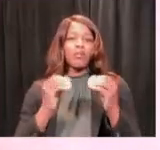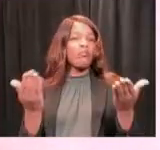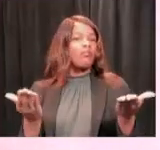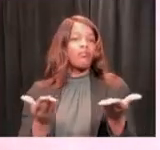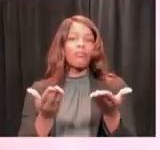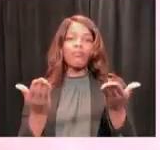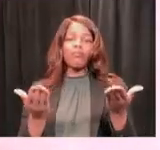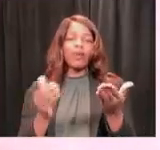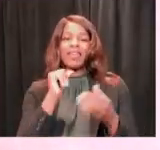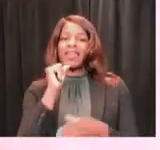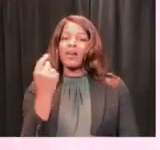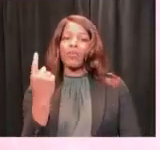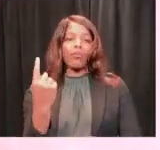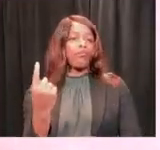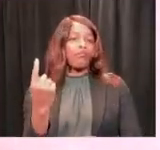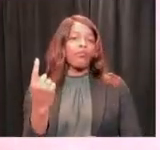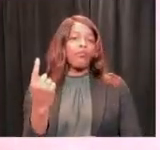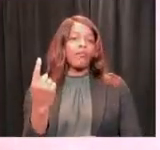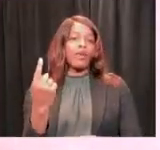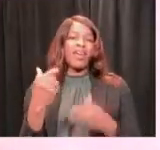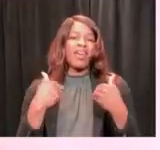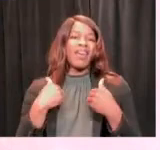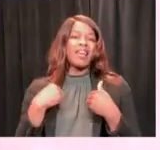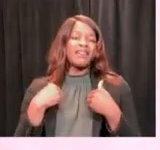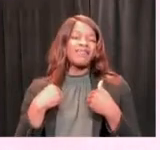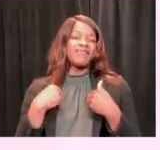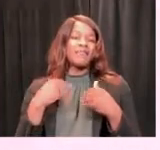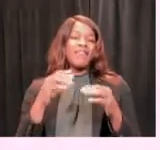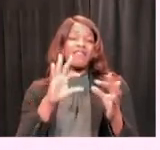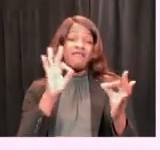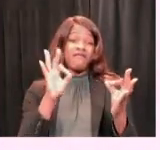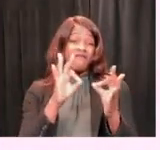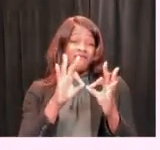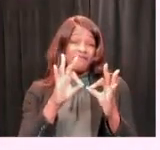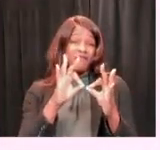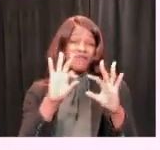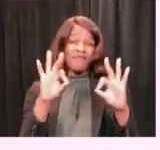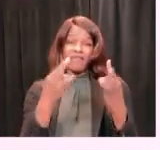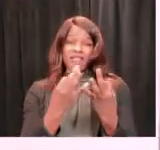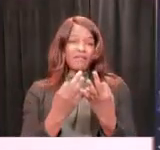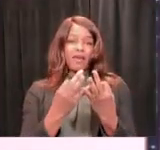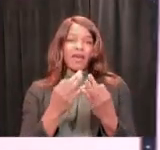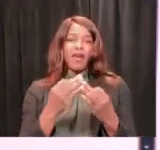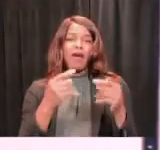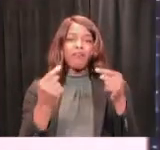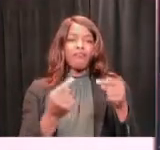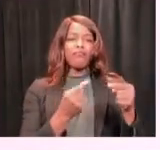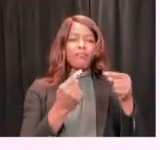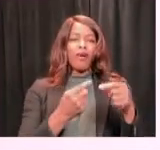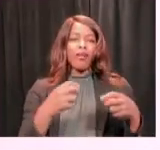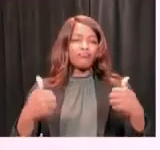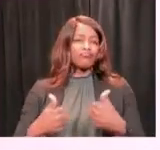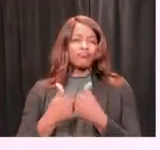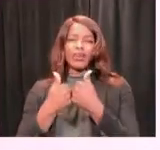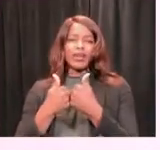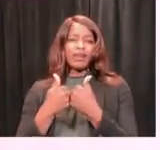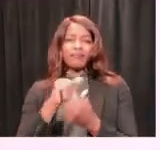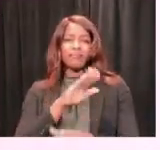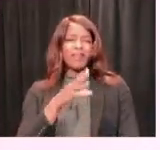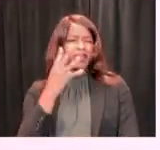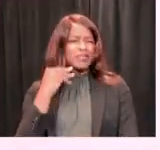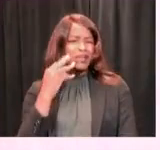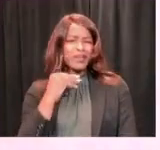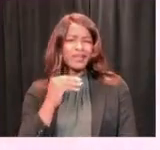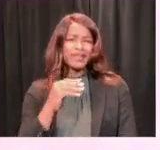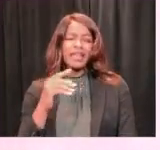not one of us that come from the perfect family that's never had issues, that's never had challenges, that's never had